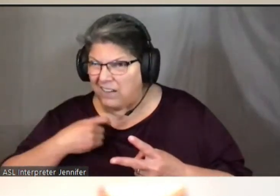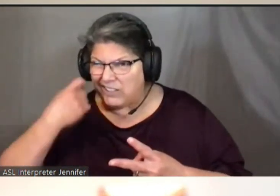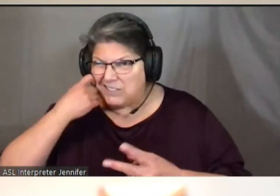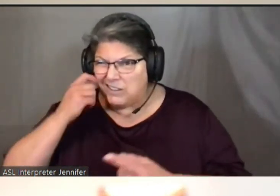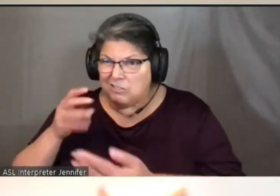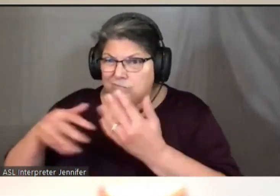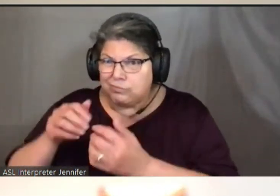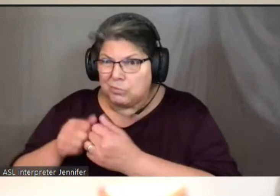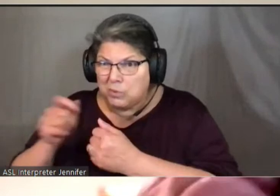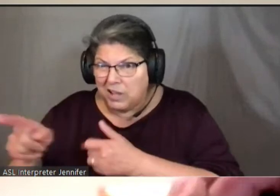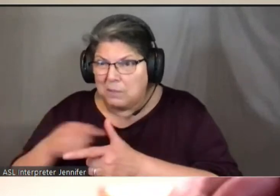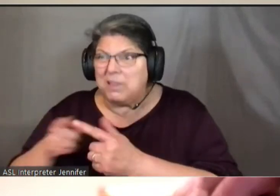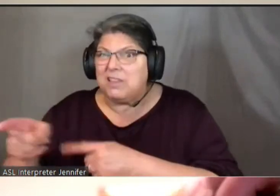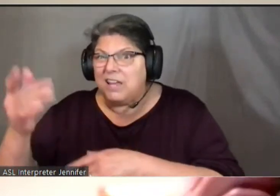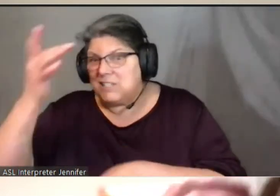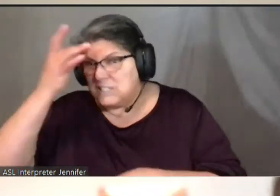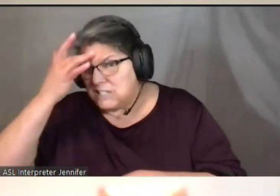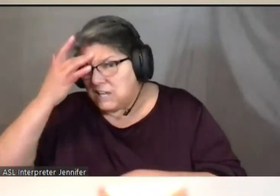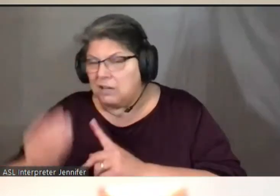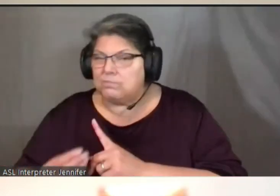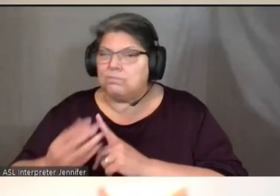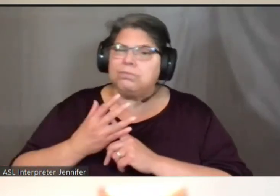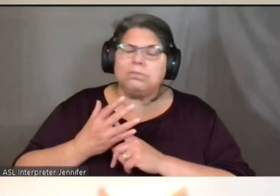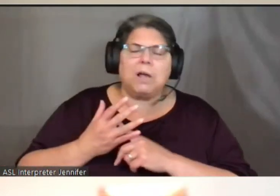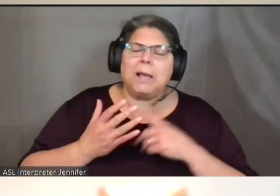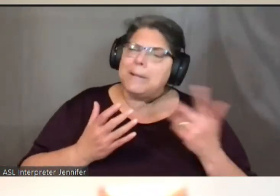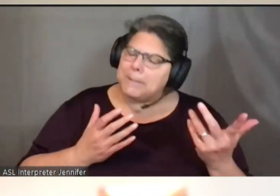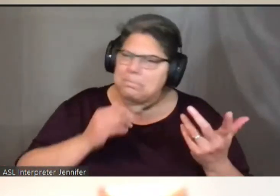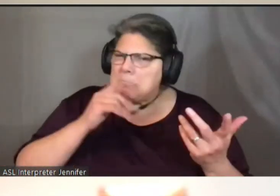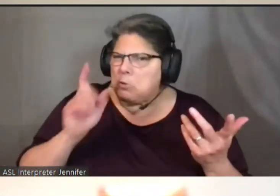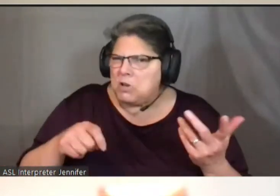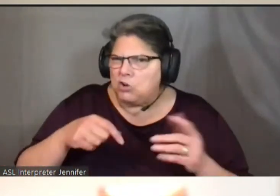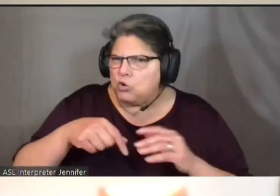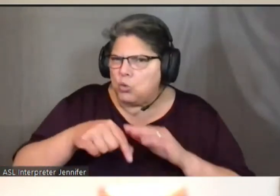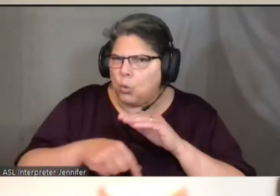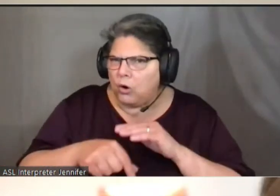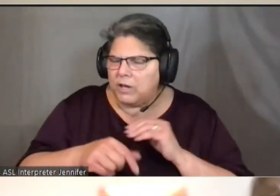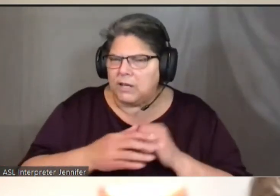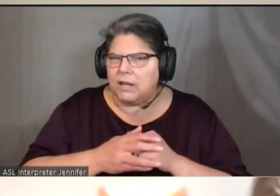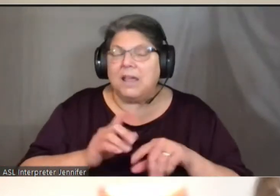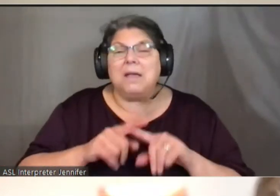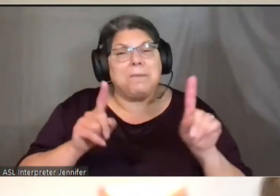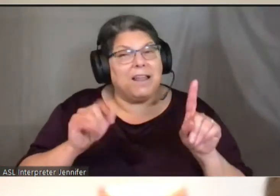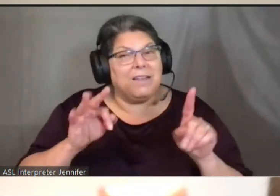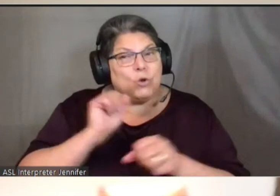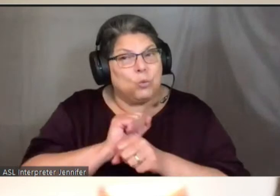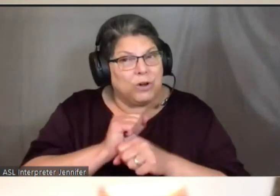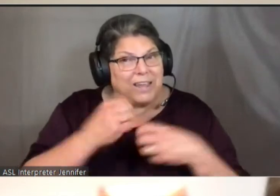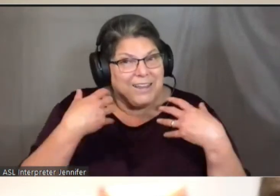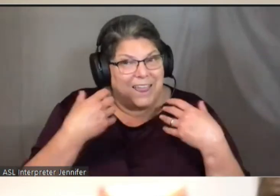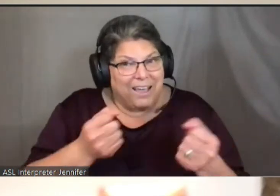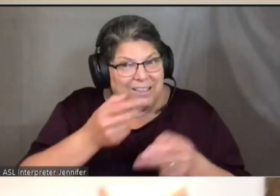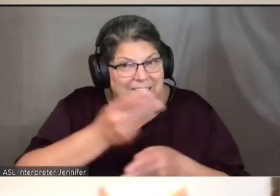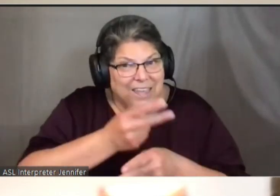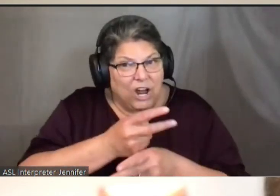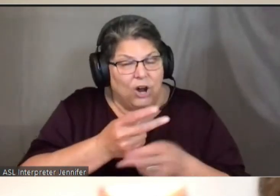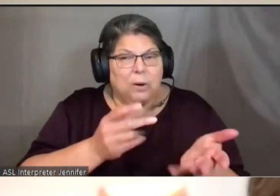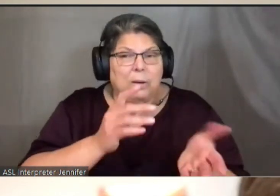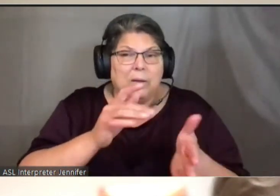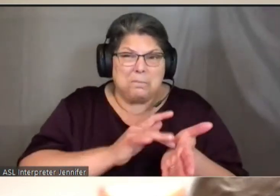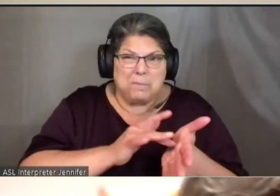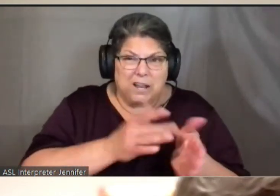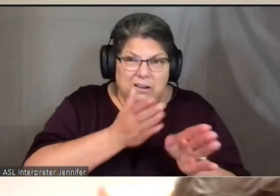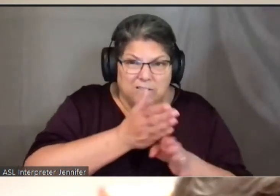is not necessarily the case if it's a workplace setting. So in healthcare settings and in